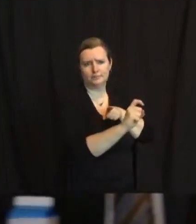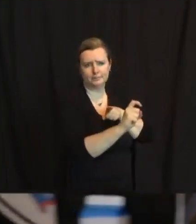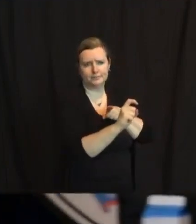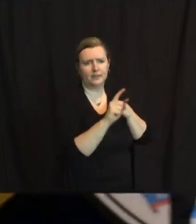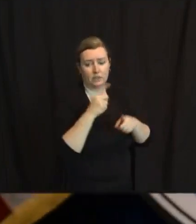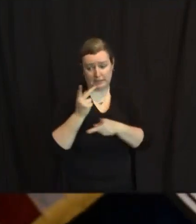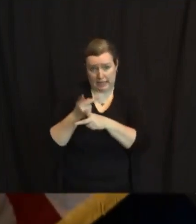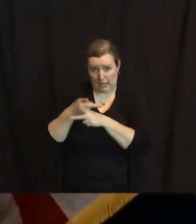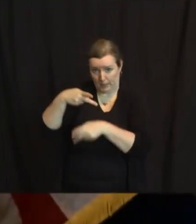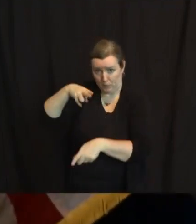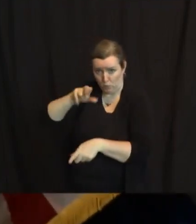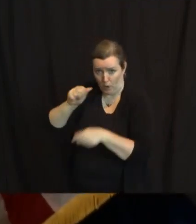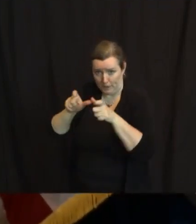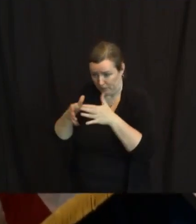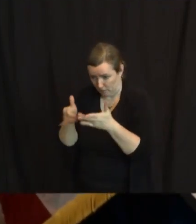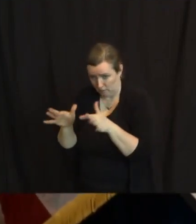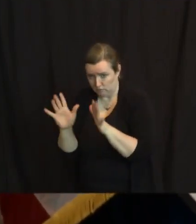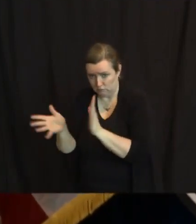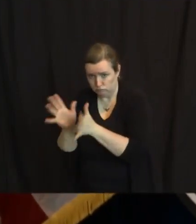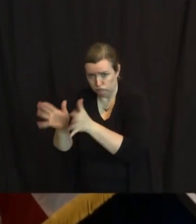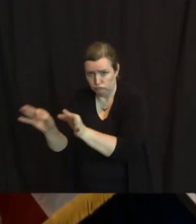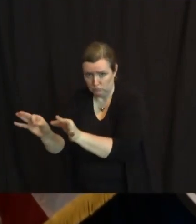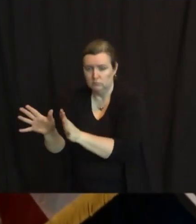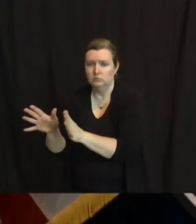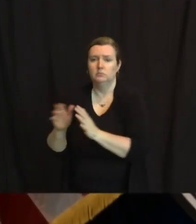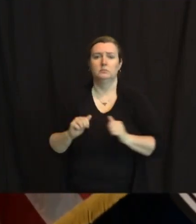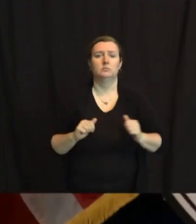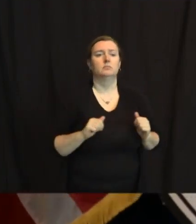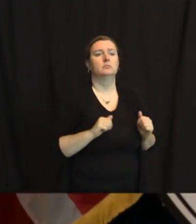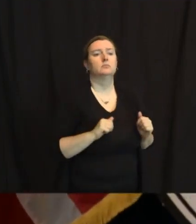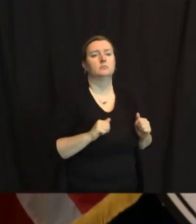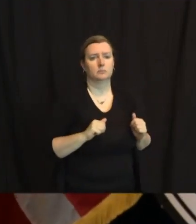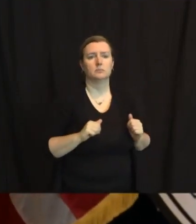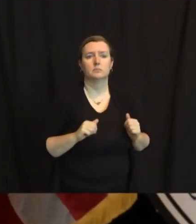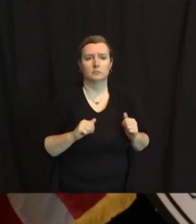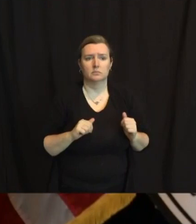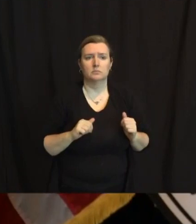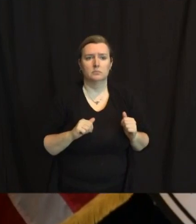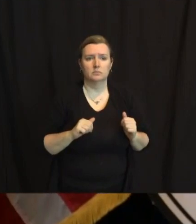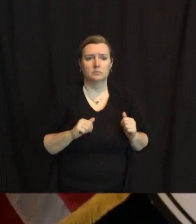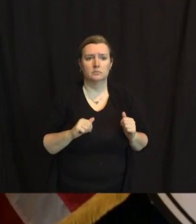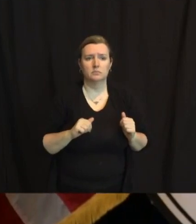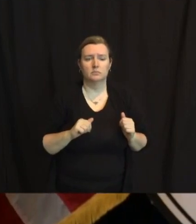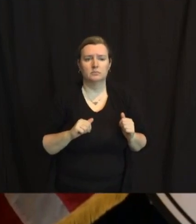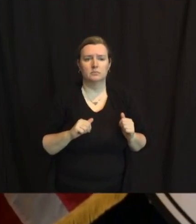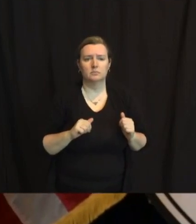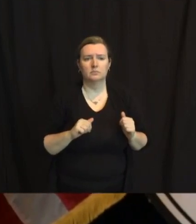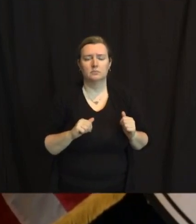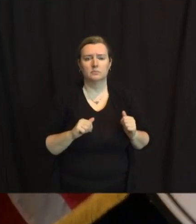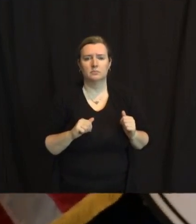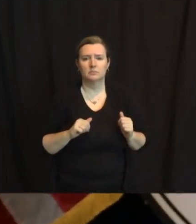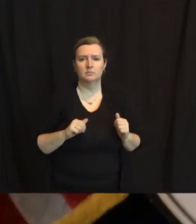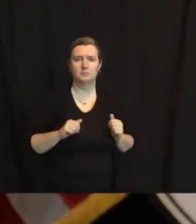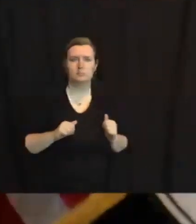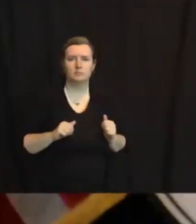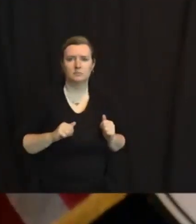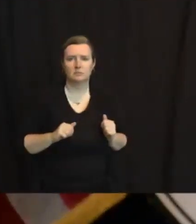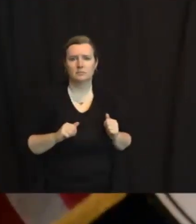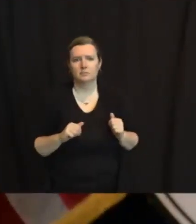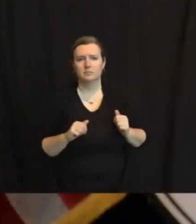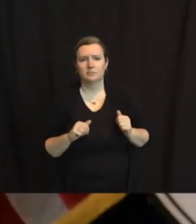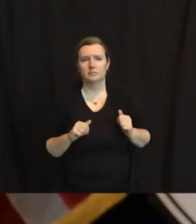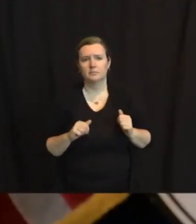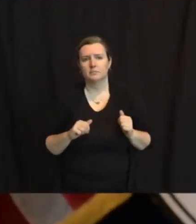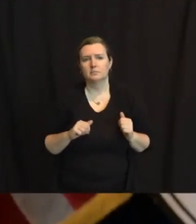Bridgegate, you asked about. I'm not a lawyer, so I don't have any comment on the legal aspects of it. I